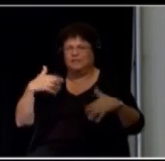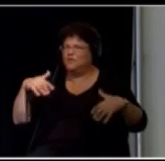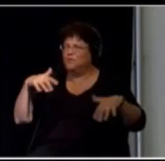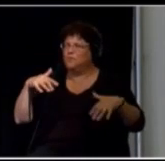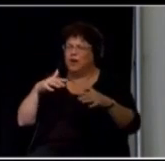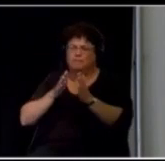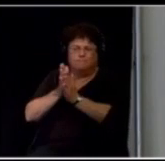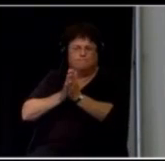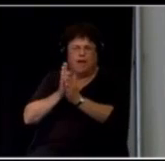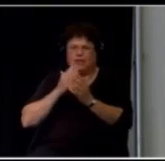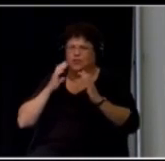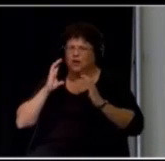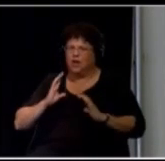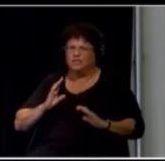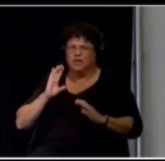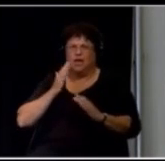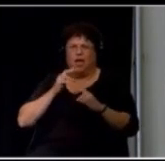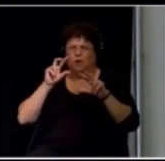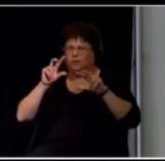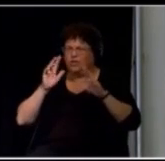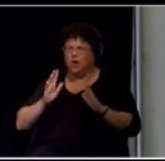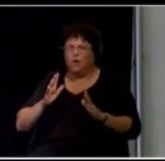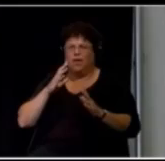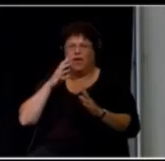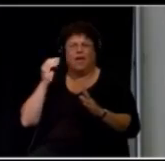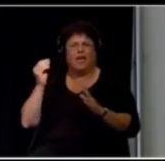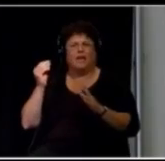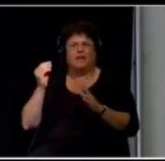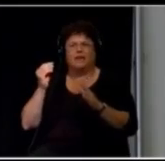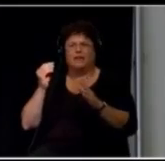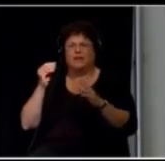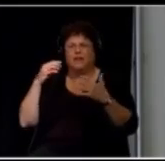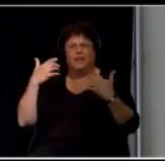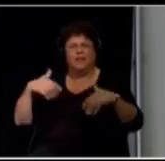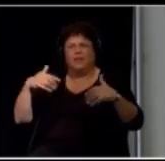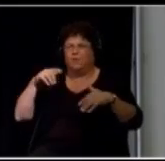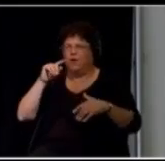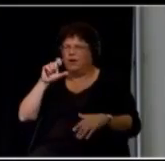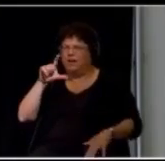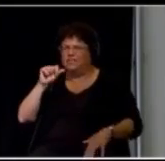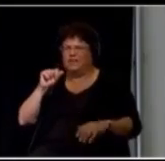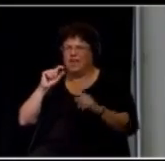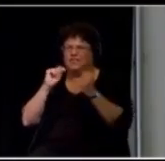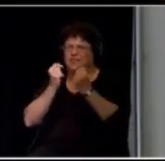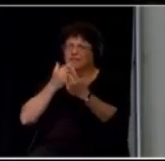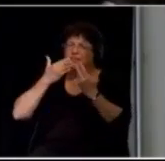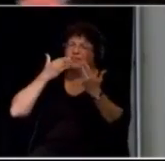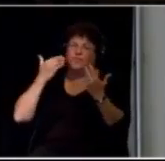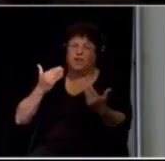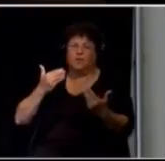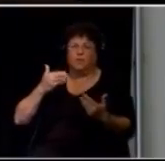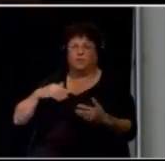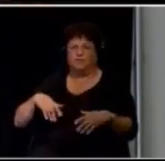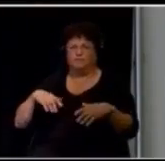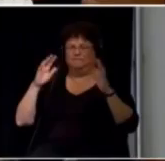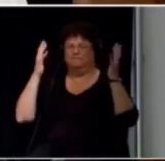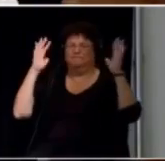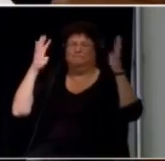of our customers and our shareholders and the incredible Tesla team. So thank you.